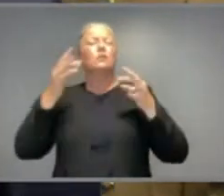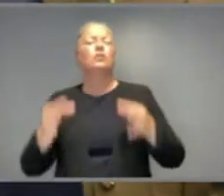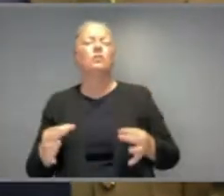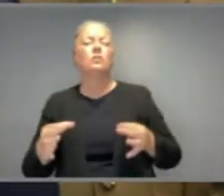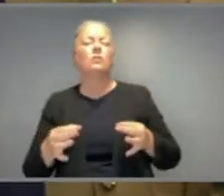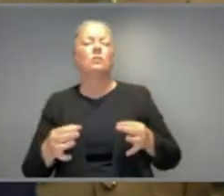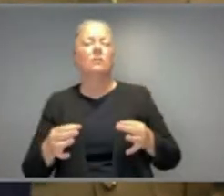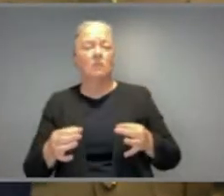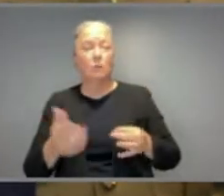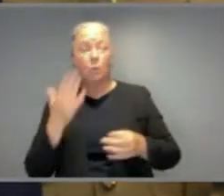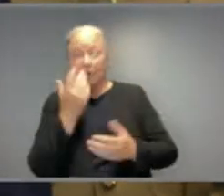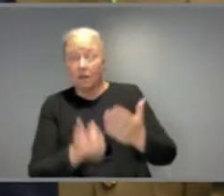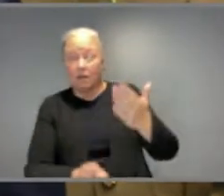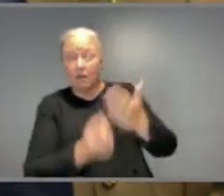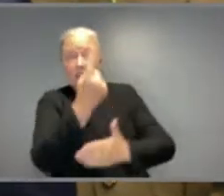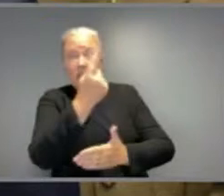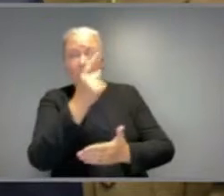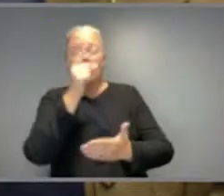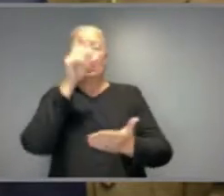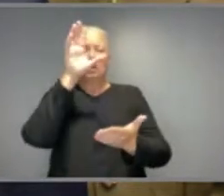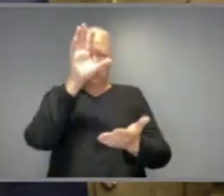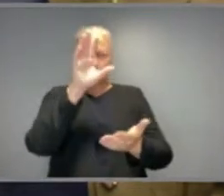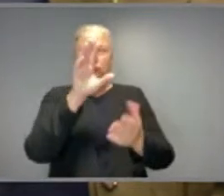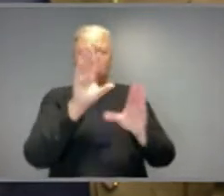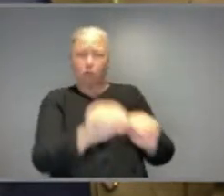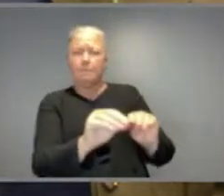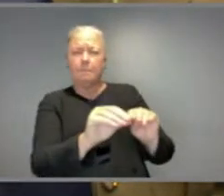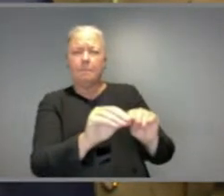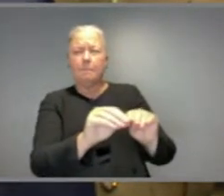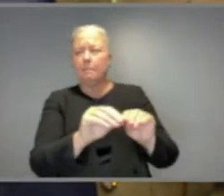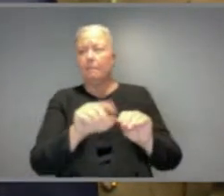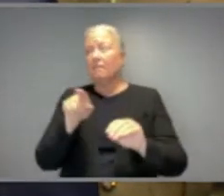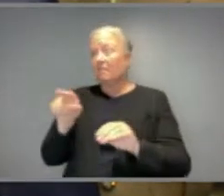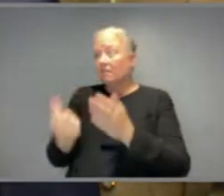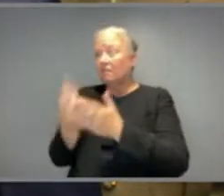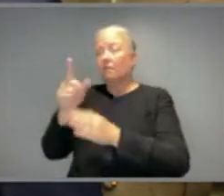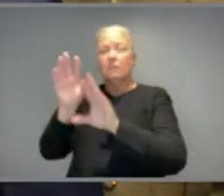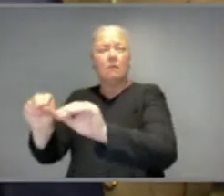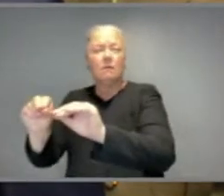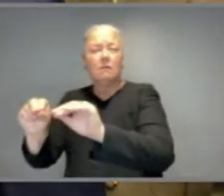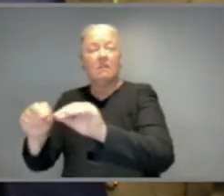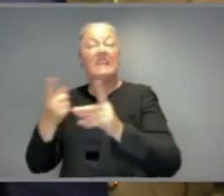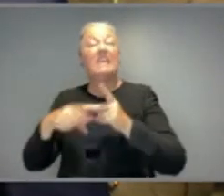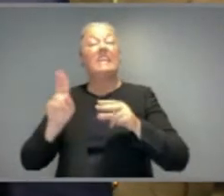those cases. If they don't, we see lengthier